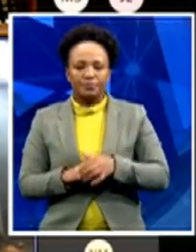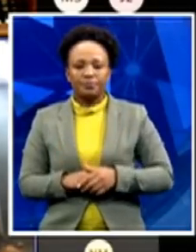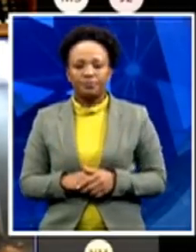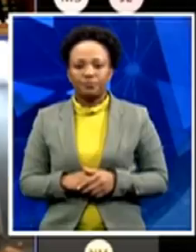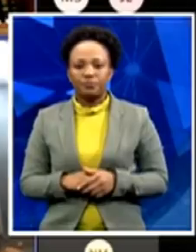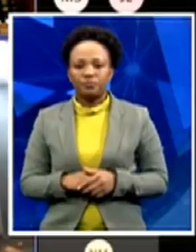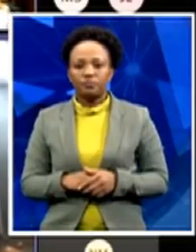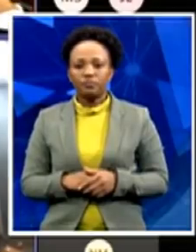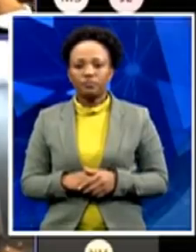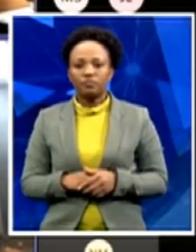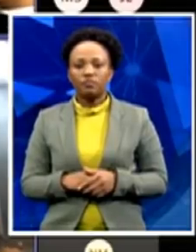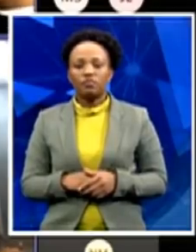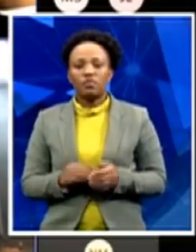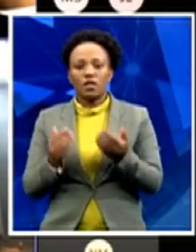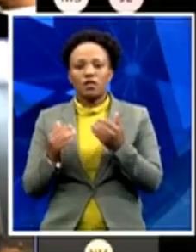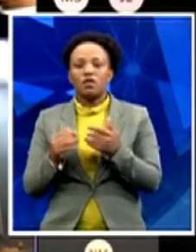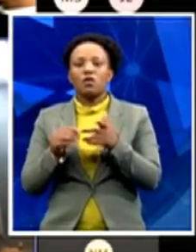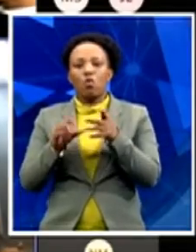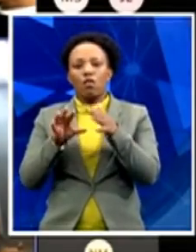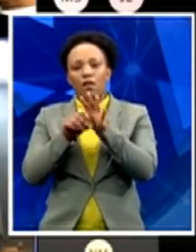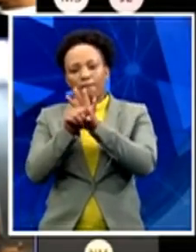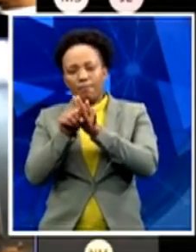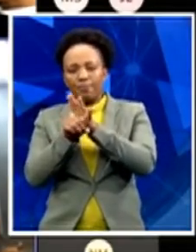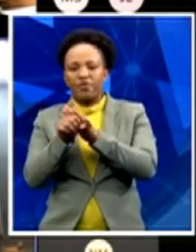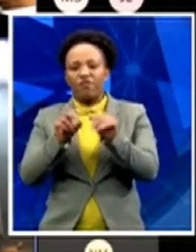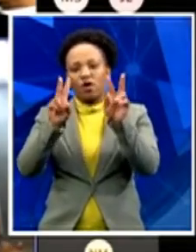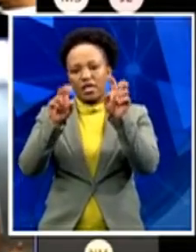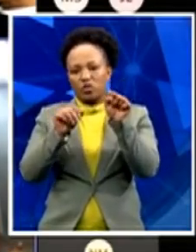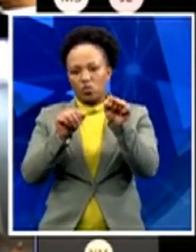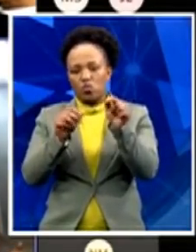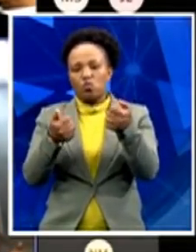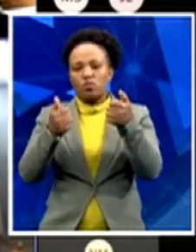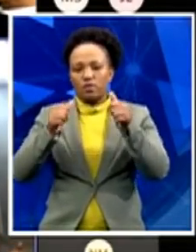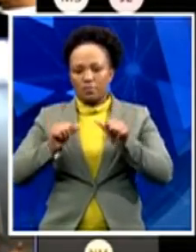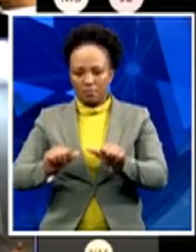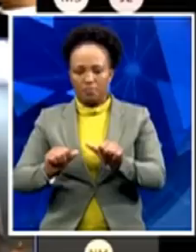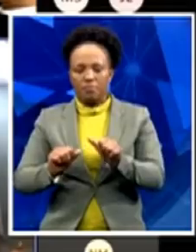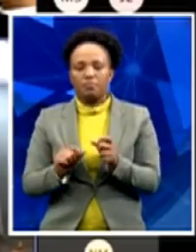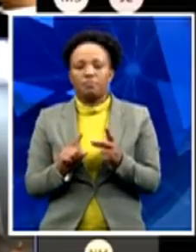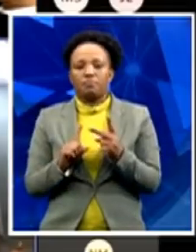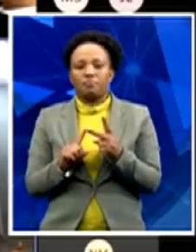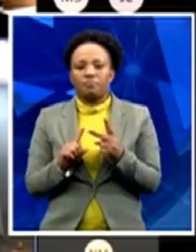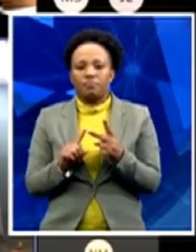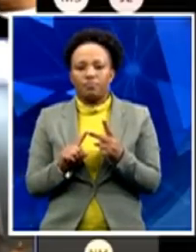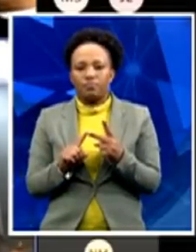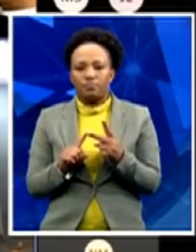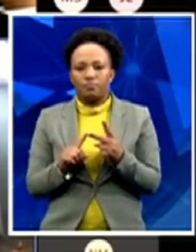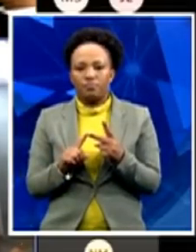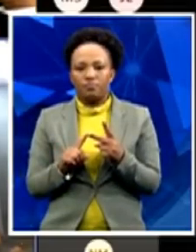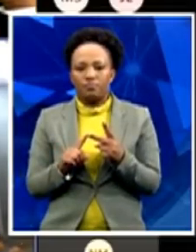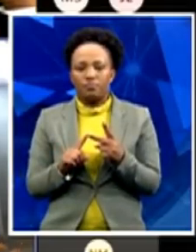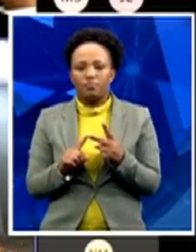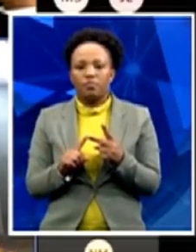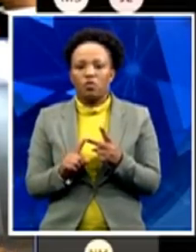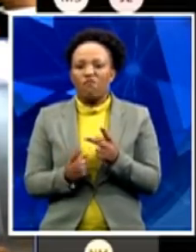issues. After that, obviously, we will then go into the merits, and I